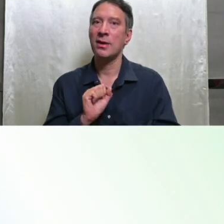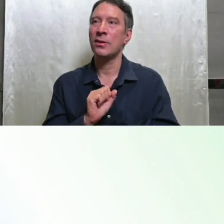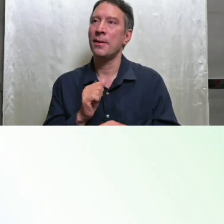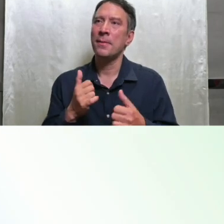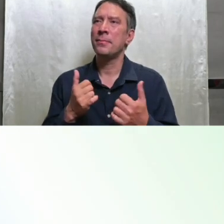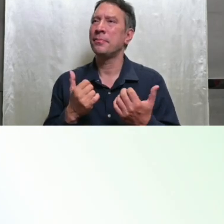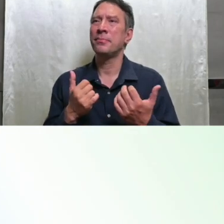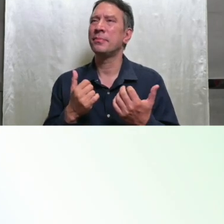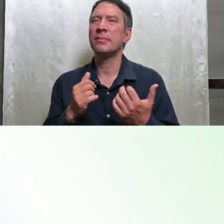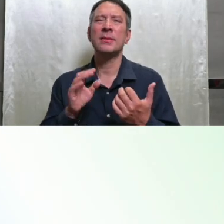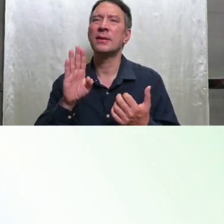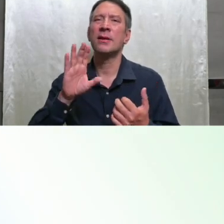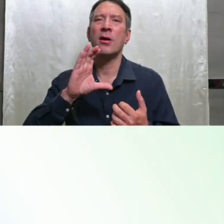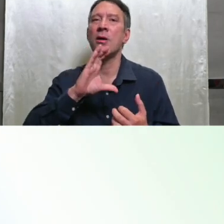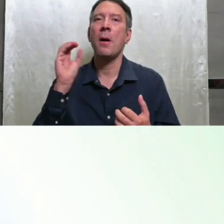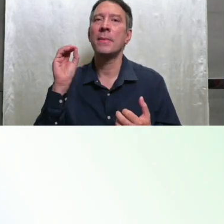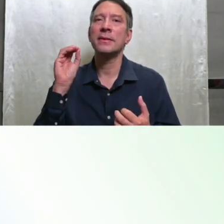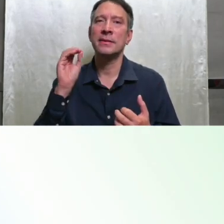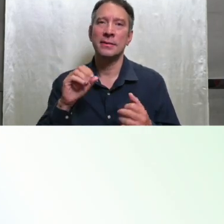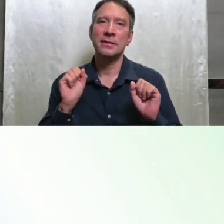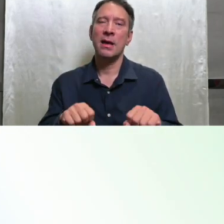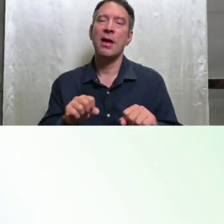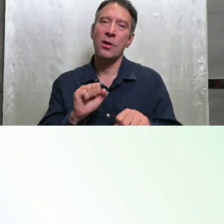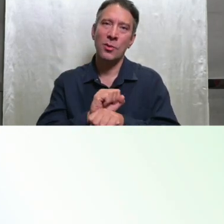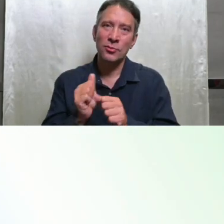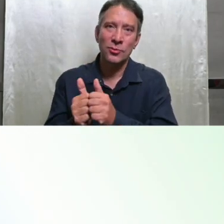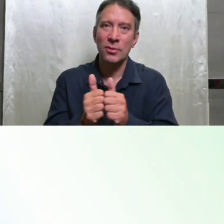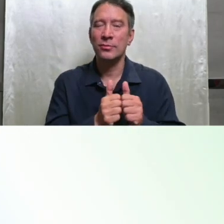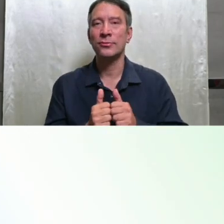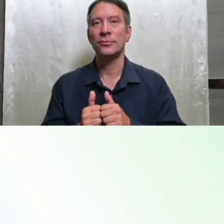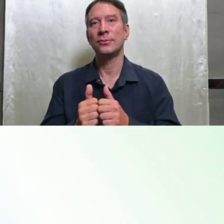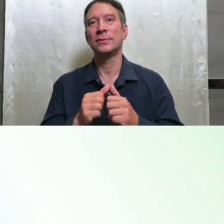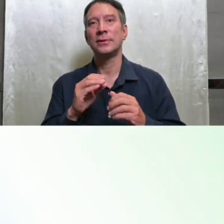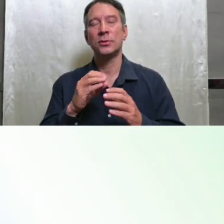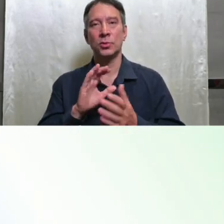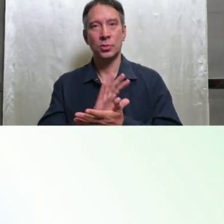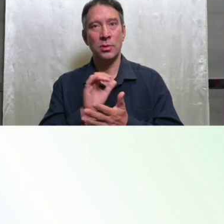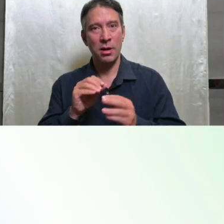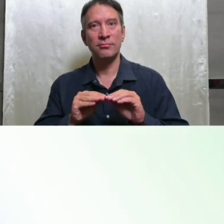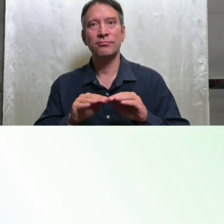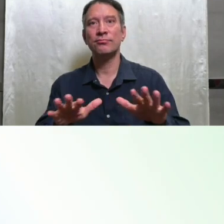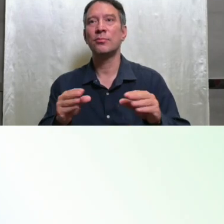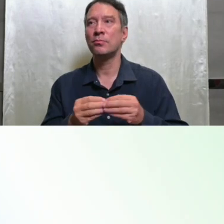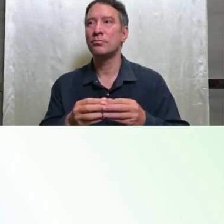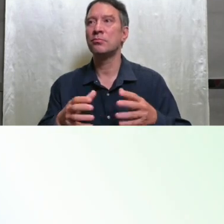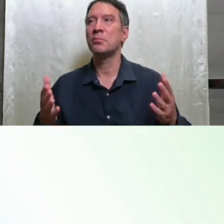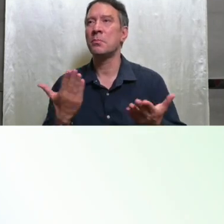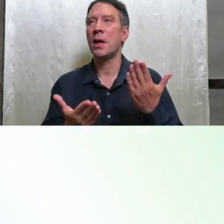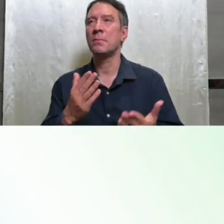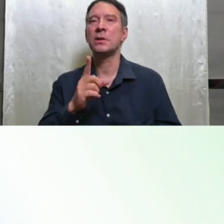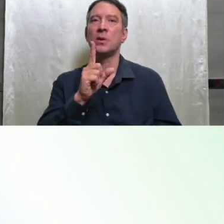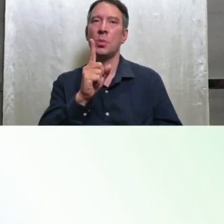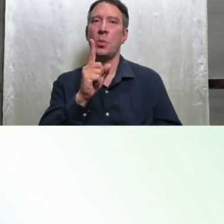100 million learners with our content and technology, reaching students in the country's remotest regions